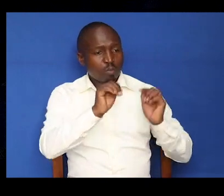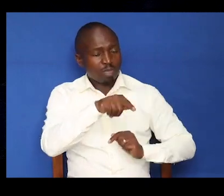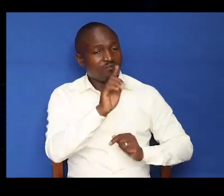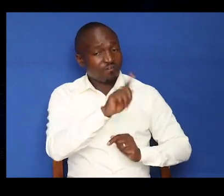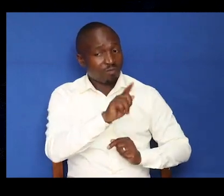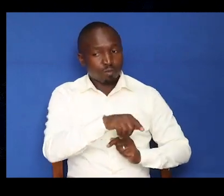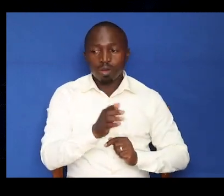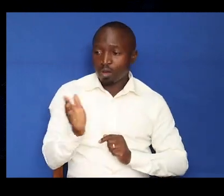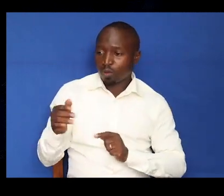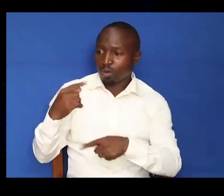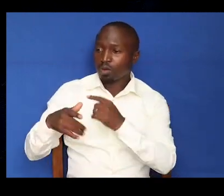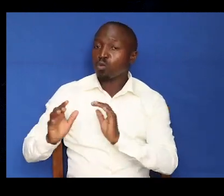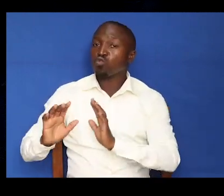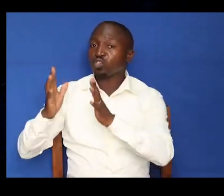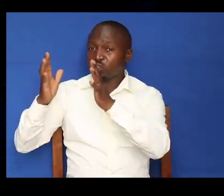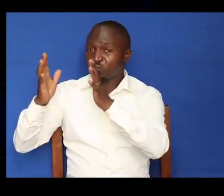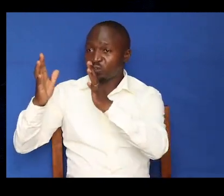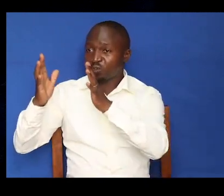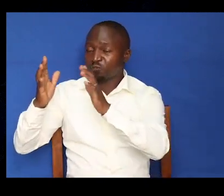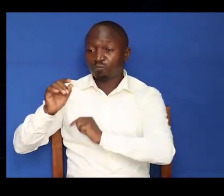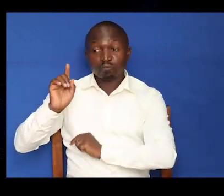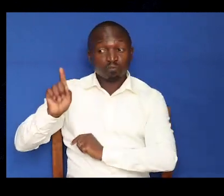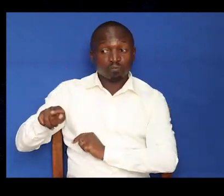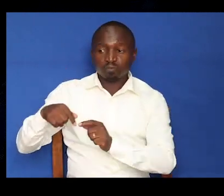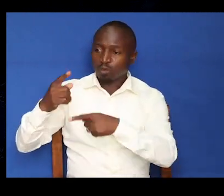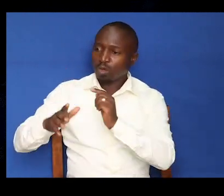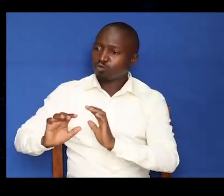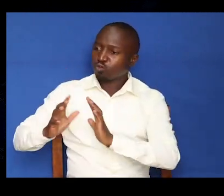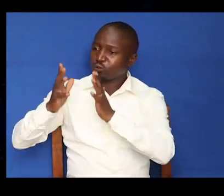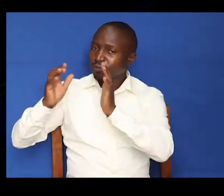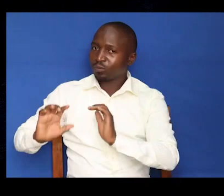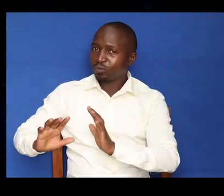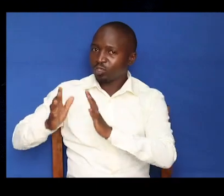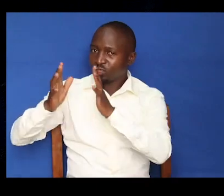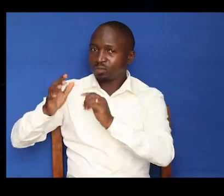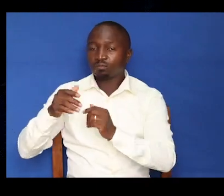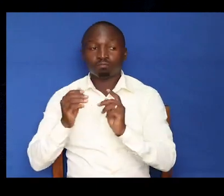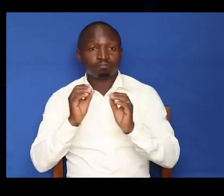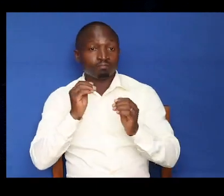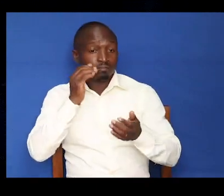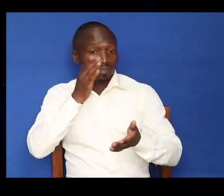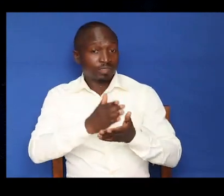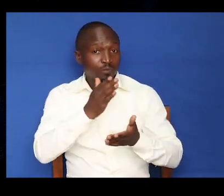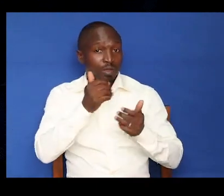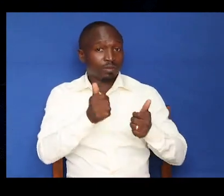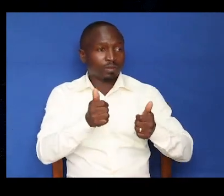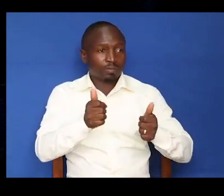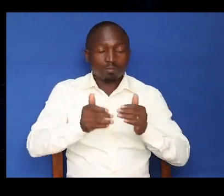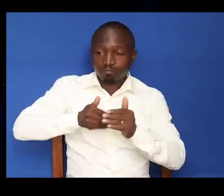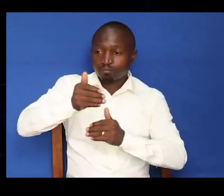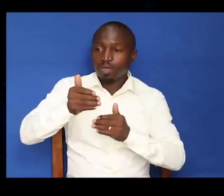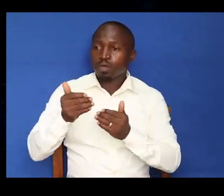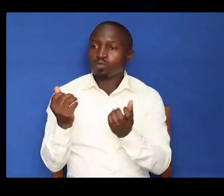planktons, coral polyps make life. As the coral polyps make life, it is obvious for